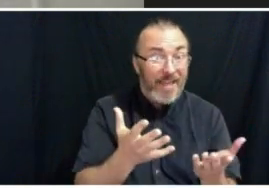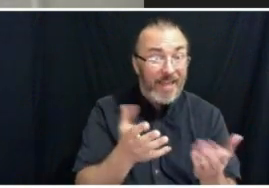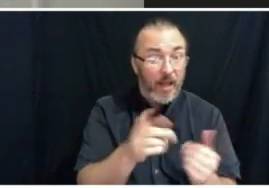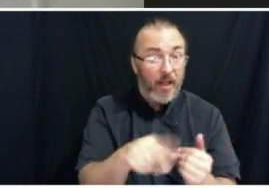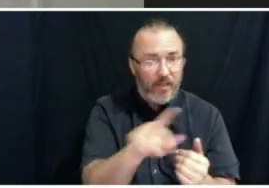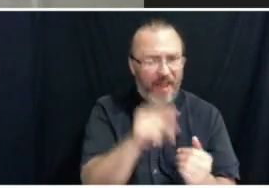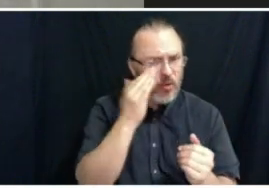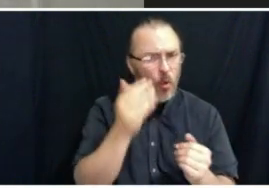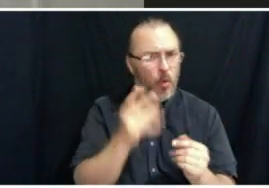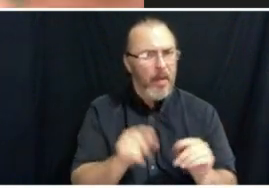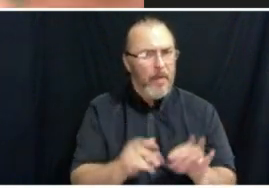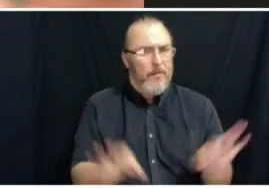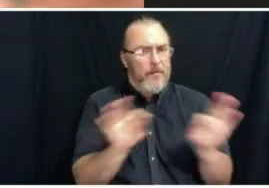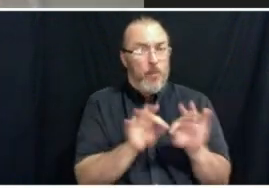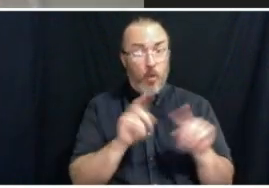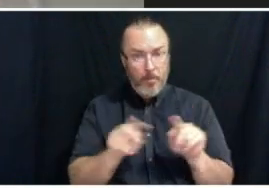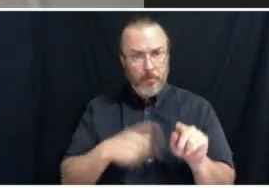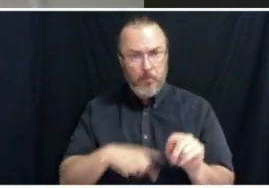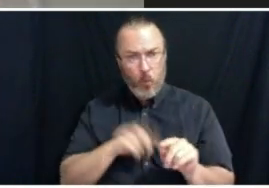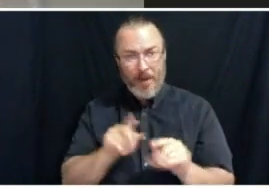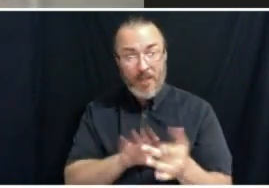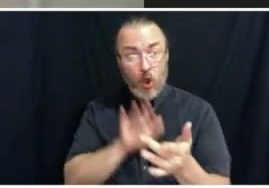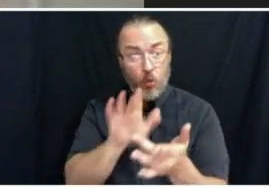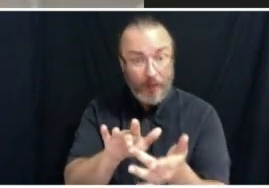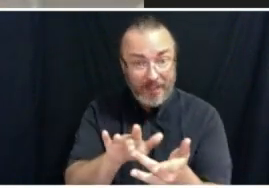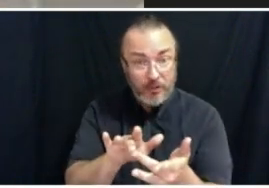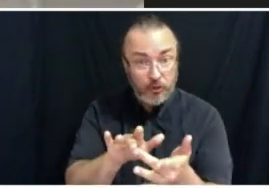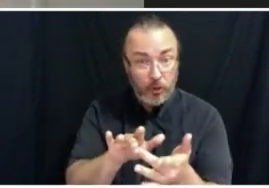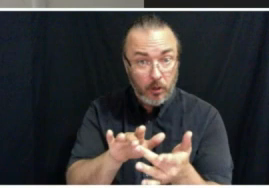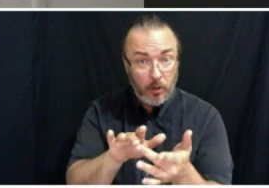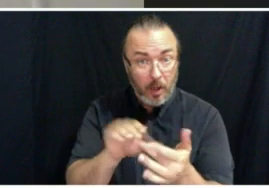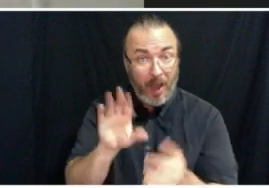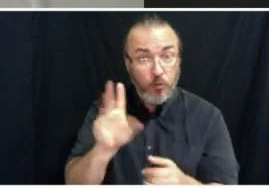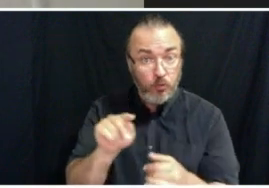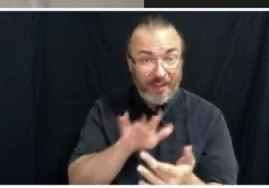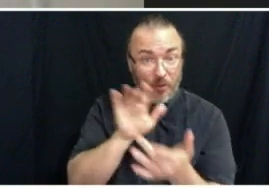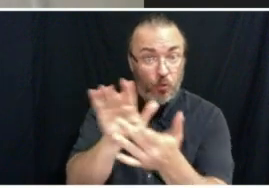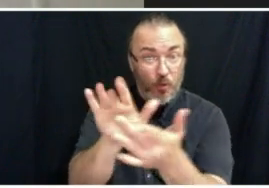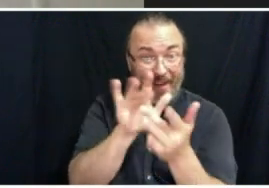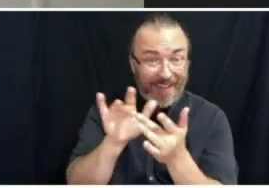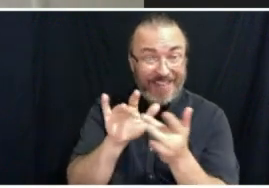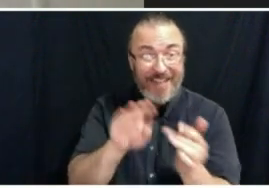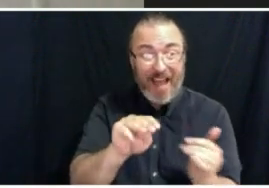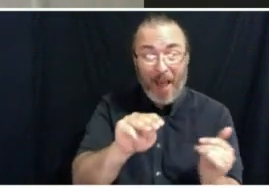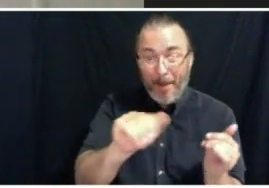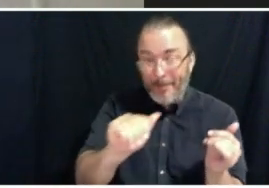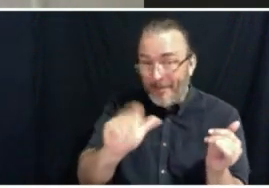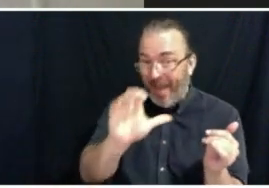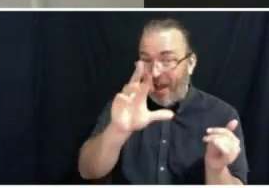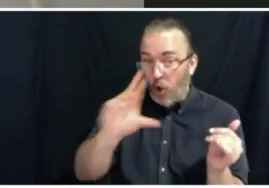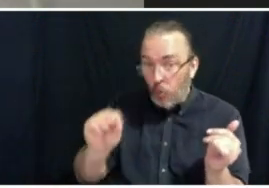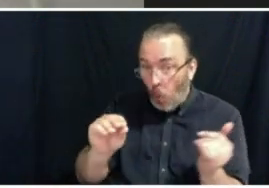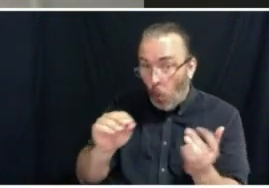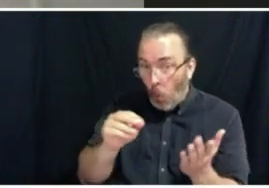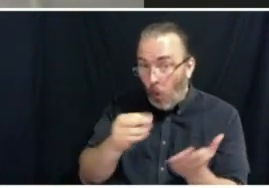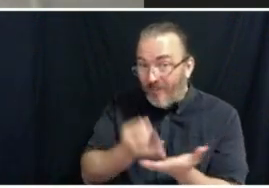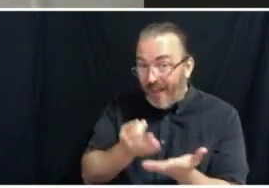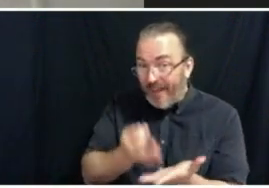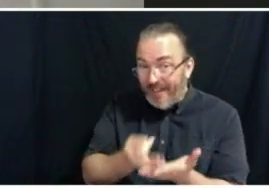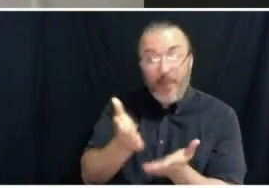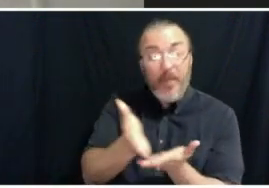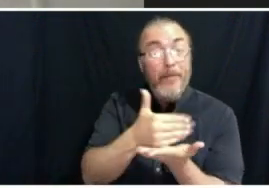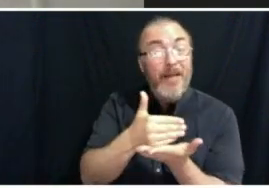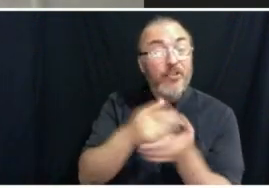we really need to reach out to the macro financial complex, to the budgetary decision-making